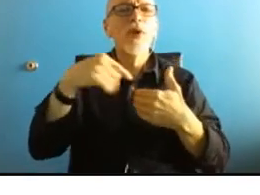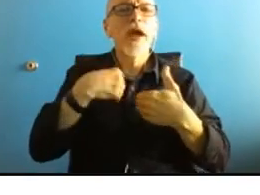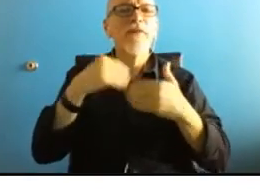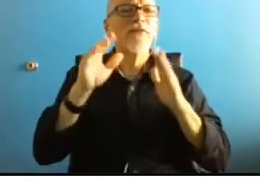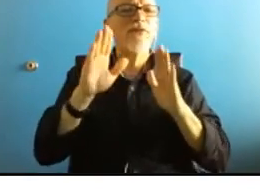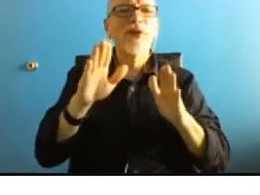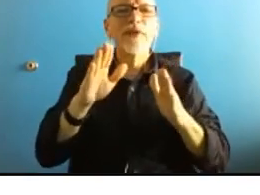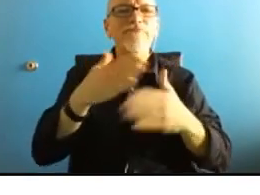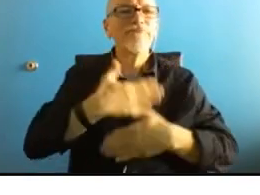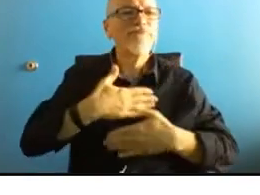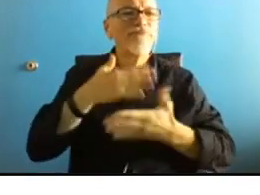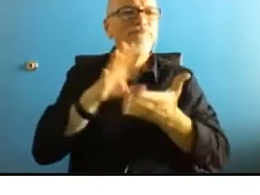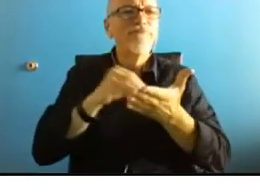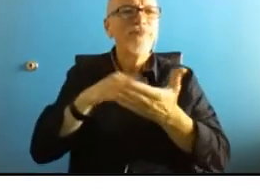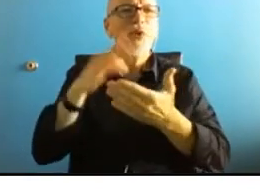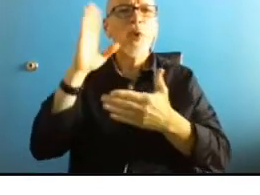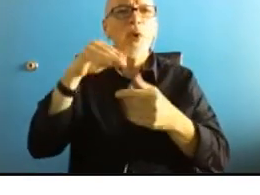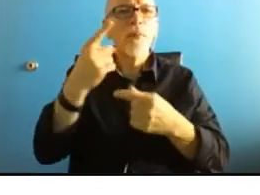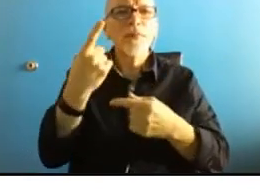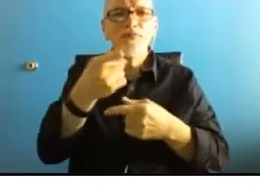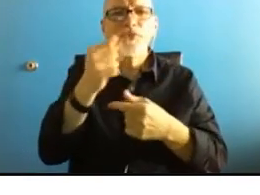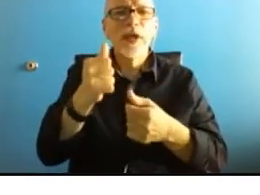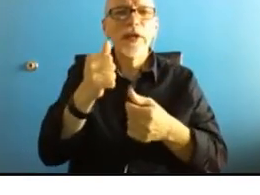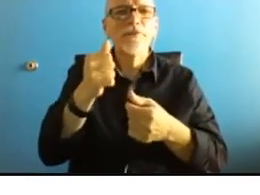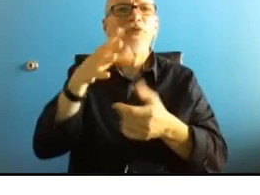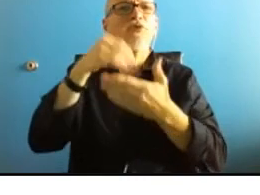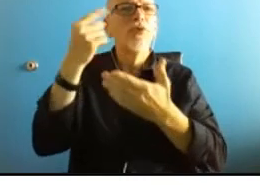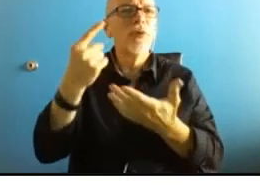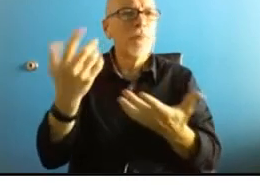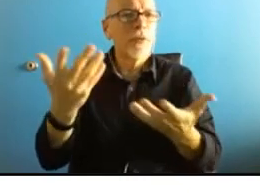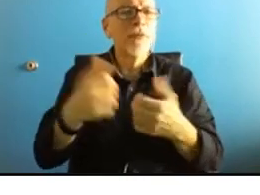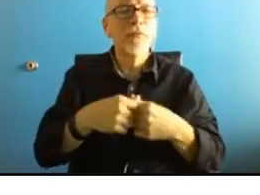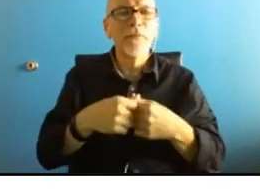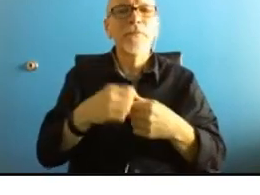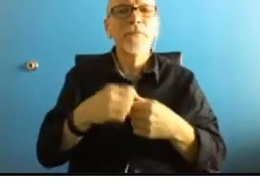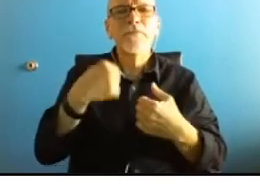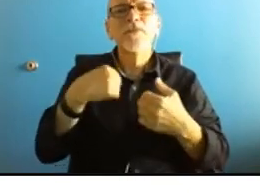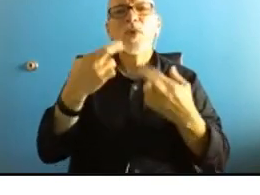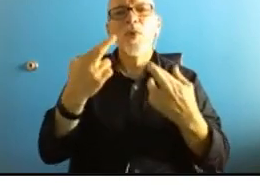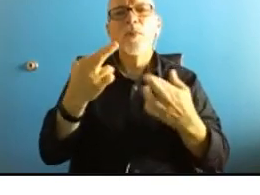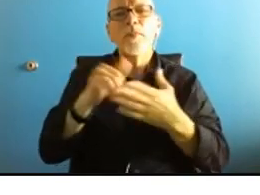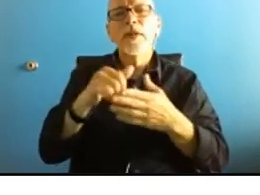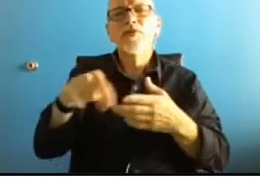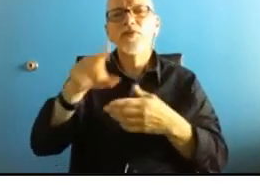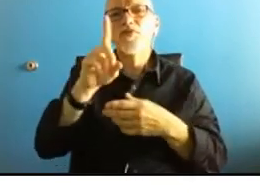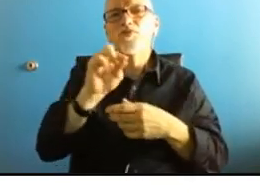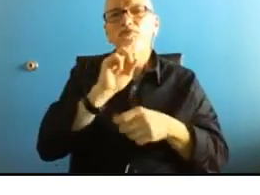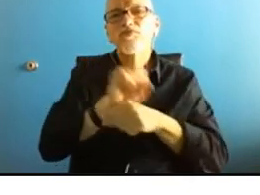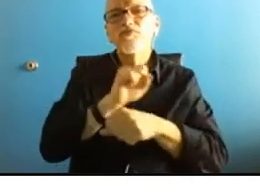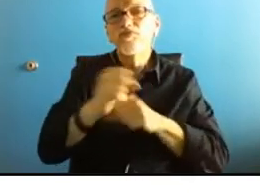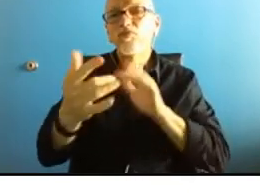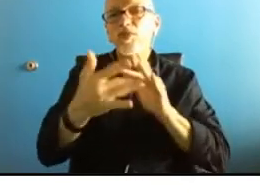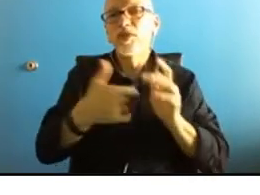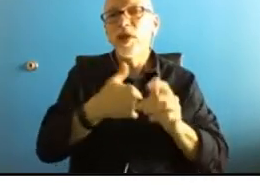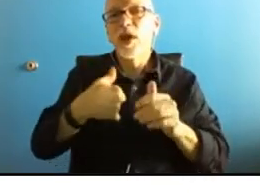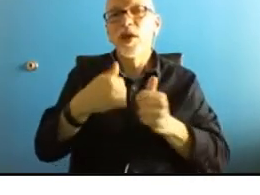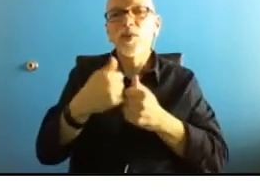Hope there were things that you were able to take away and learn, and we hope that you reach out to us with any questions